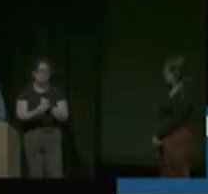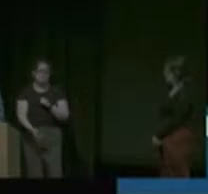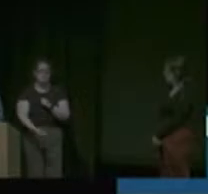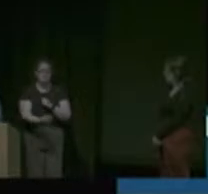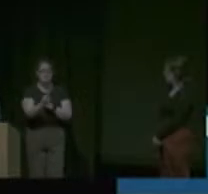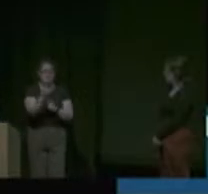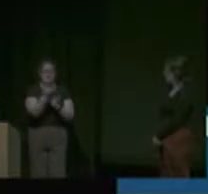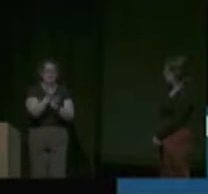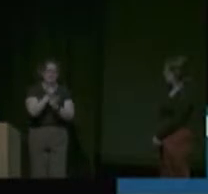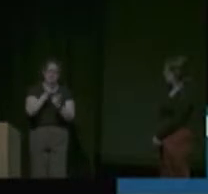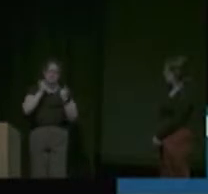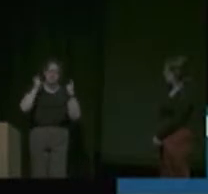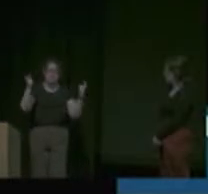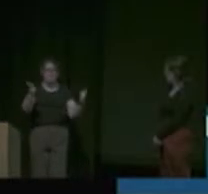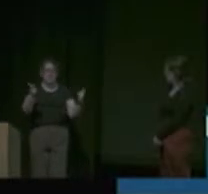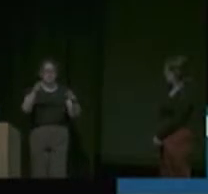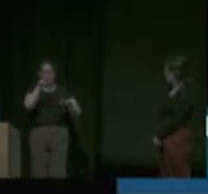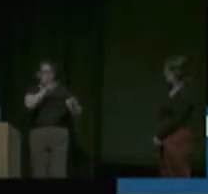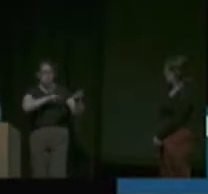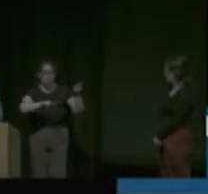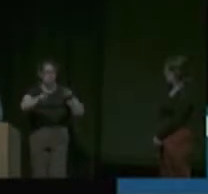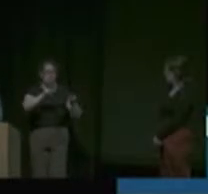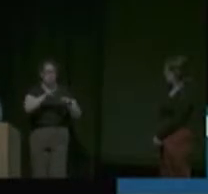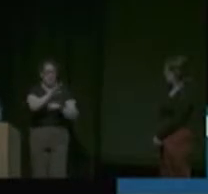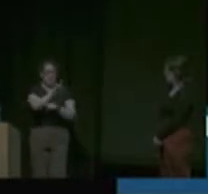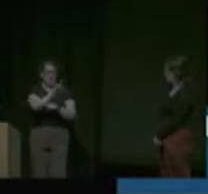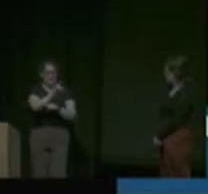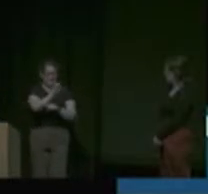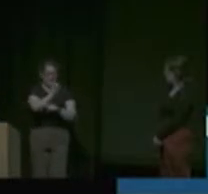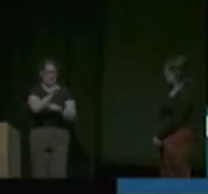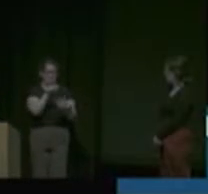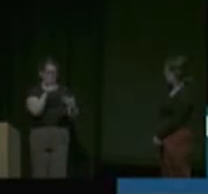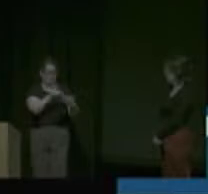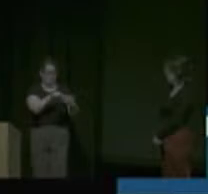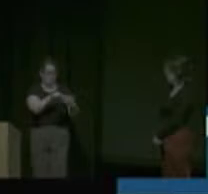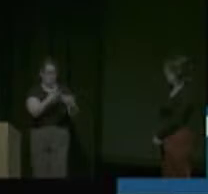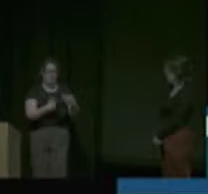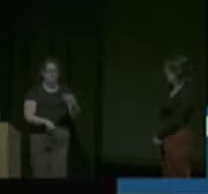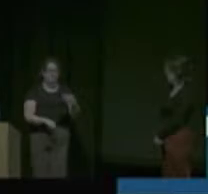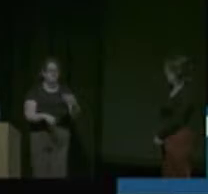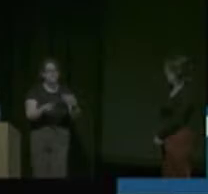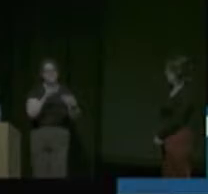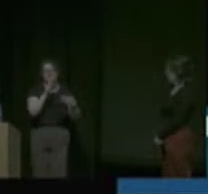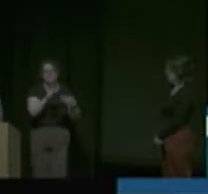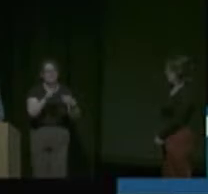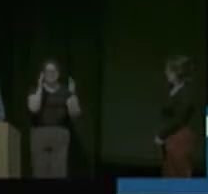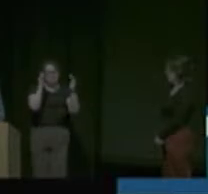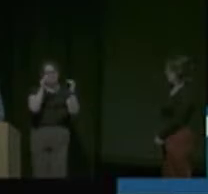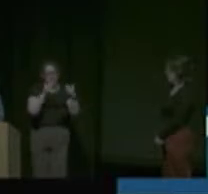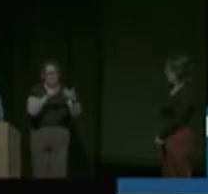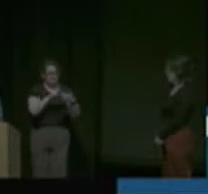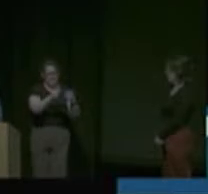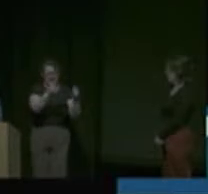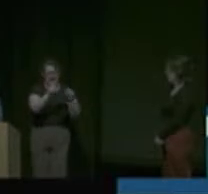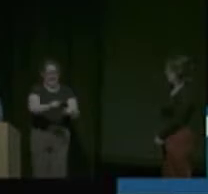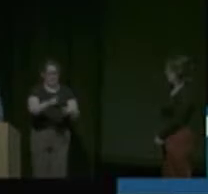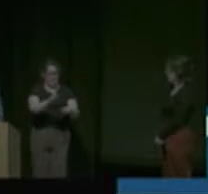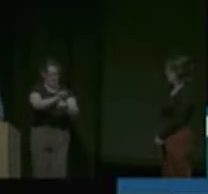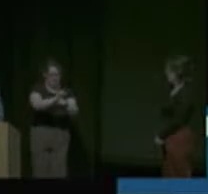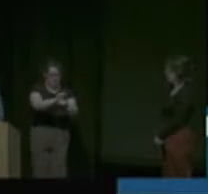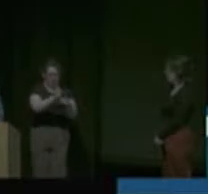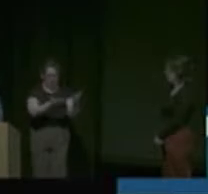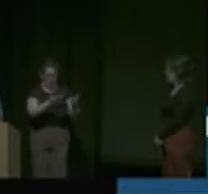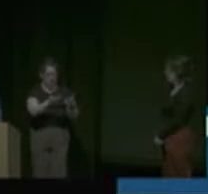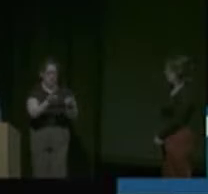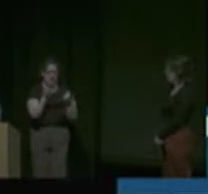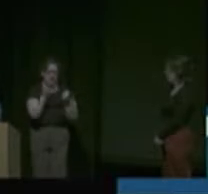biggest monitoring is of the dam itself. So we're not expecting anything to happen to the dam while we're working, but that is a